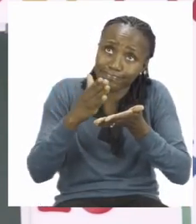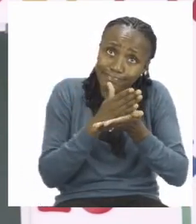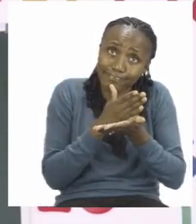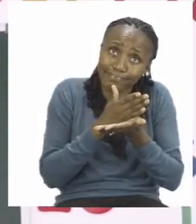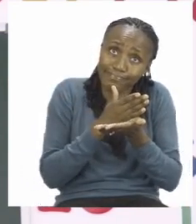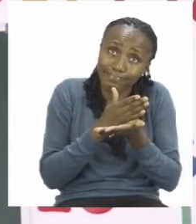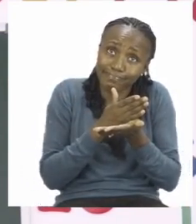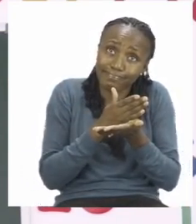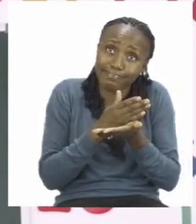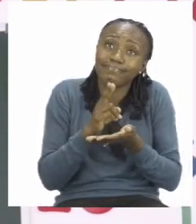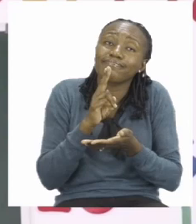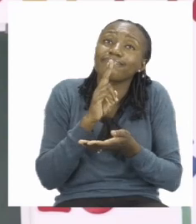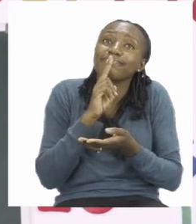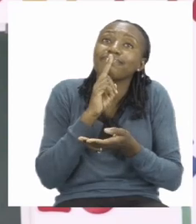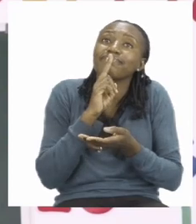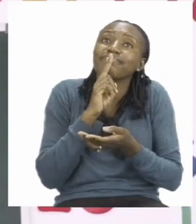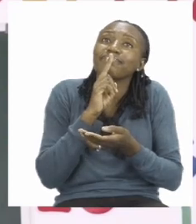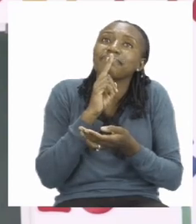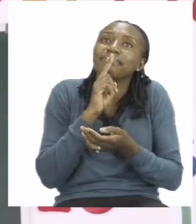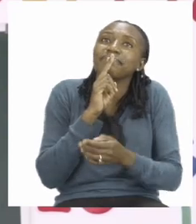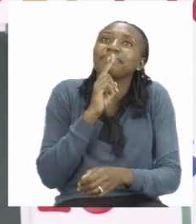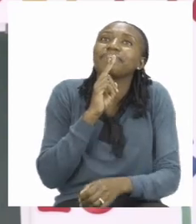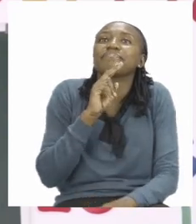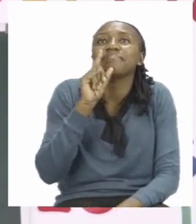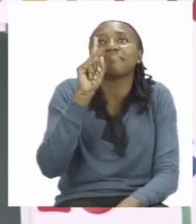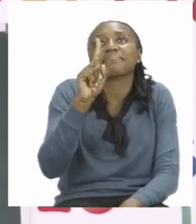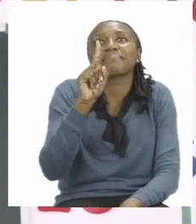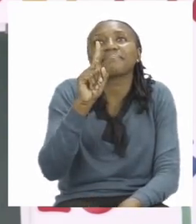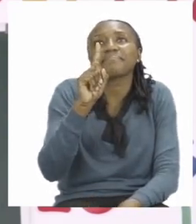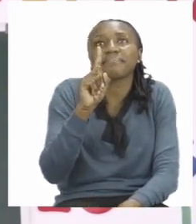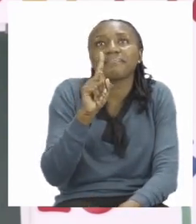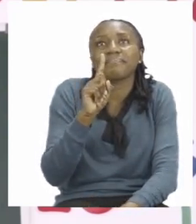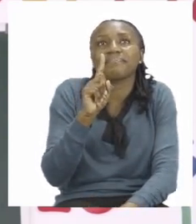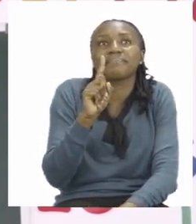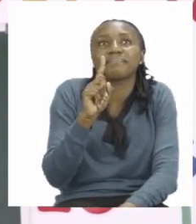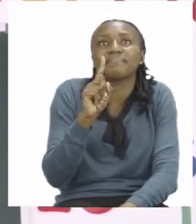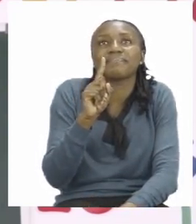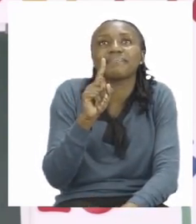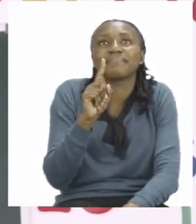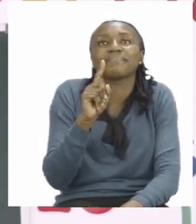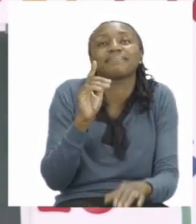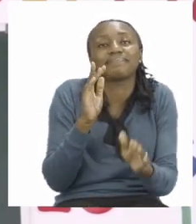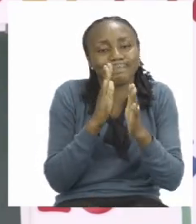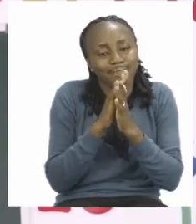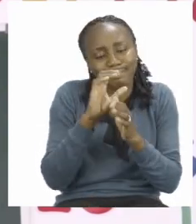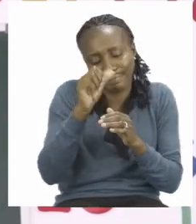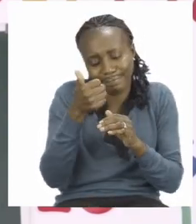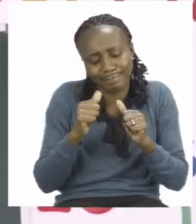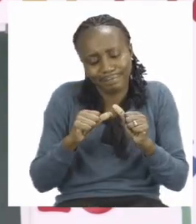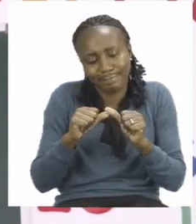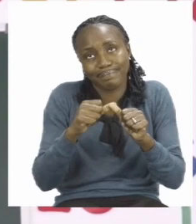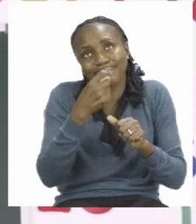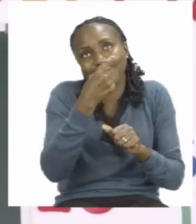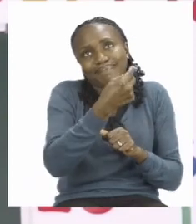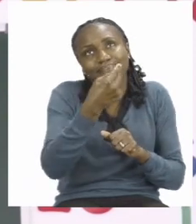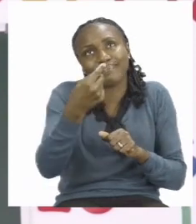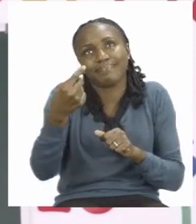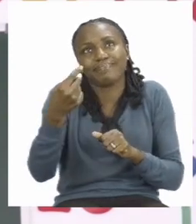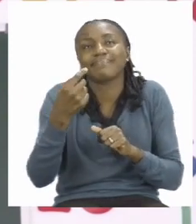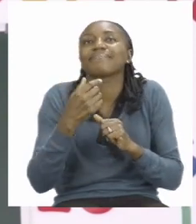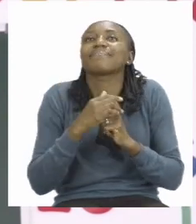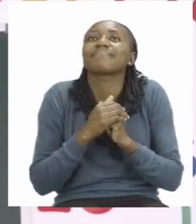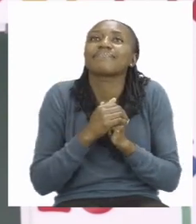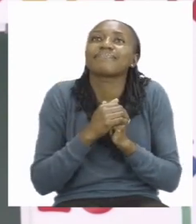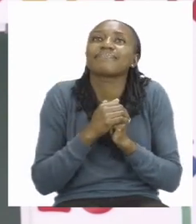our answer will be 1. So, go ahead, boys and girls, and complete this